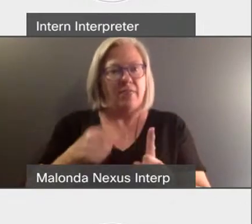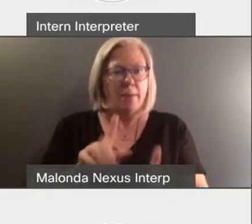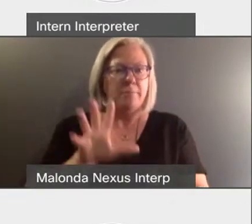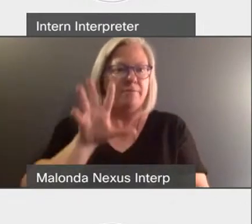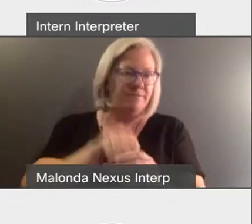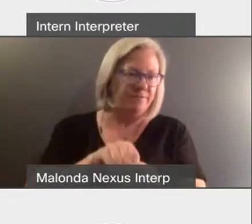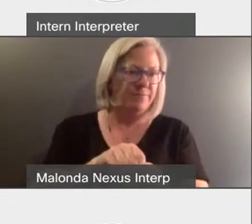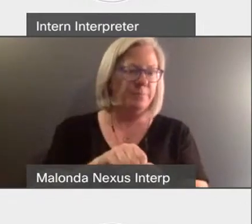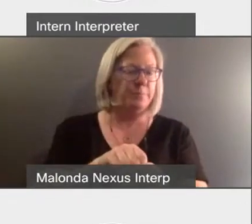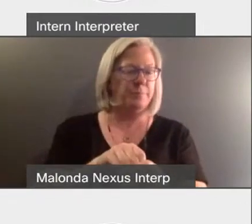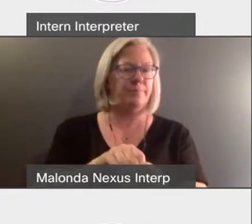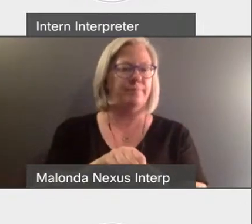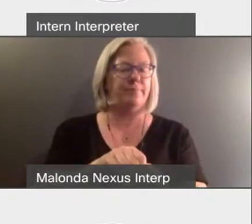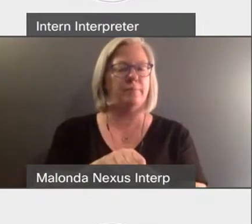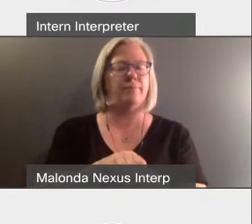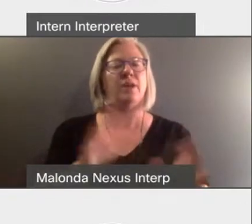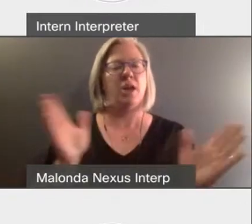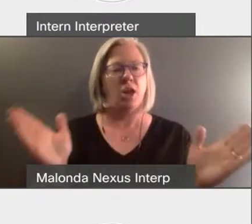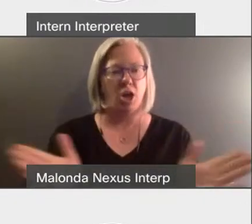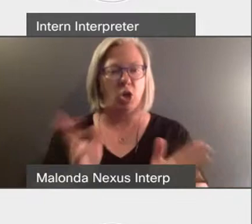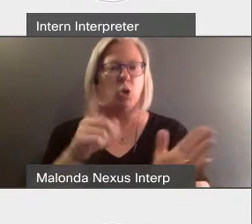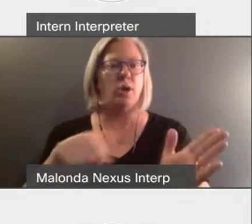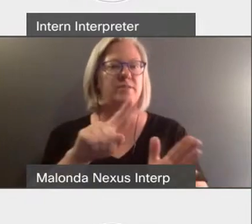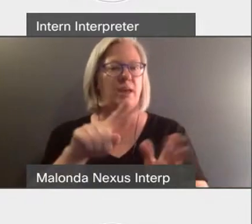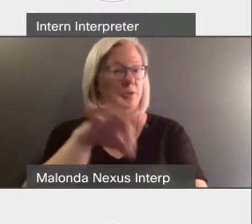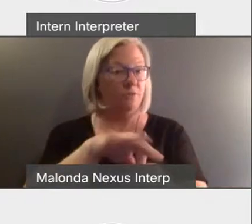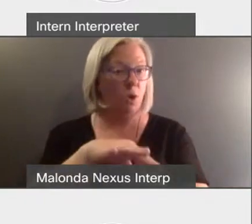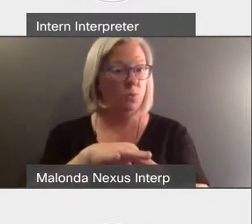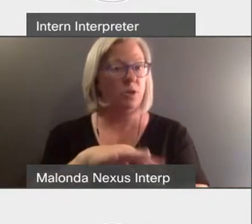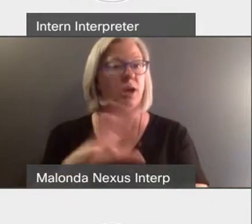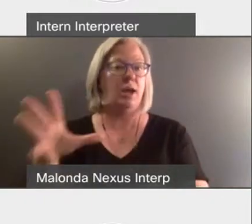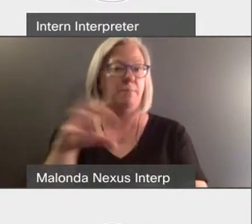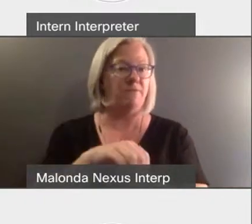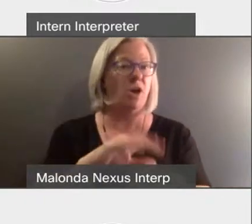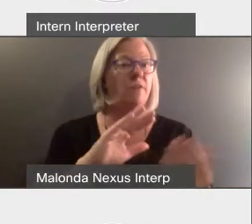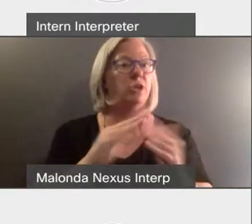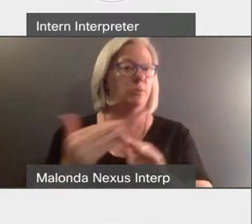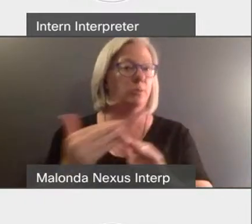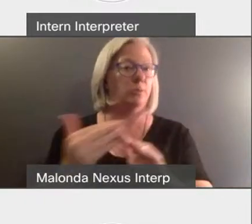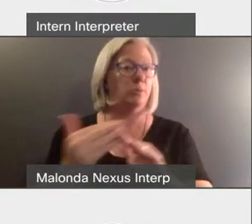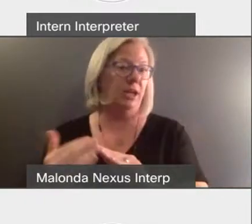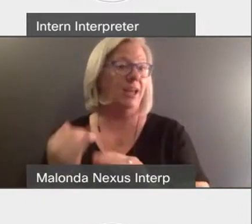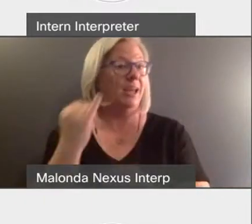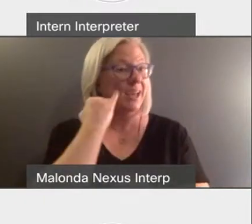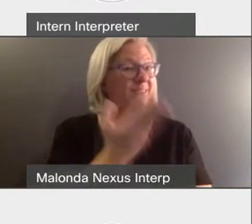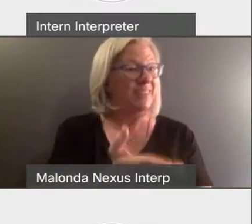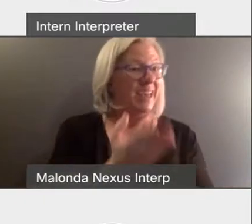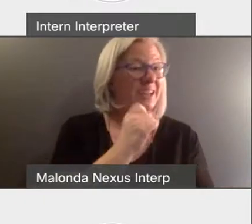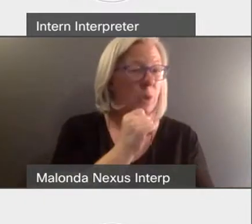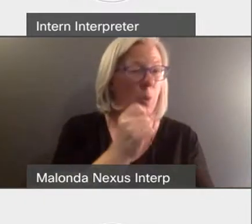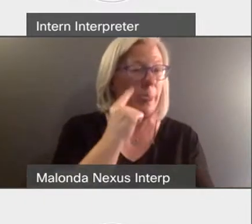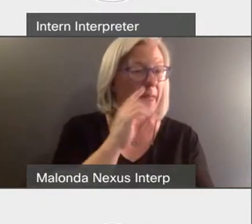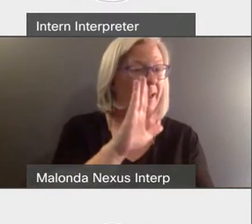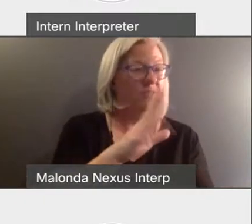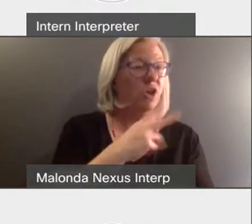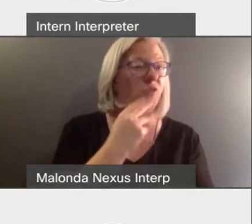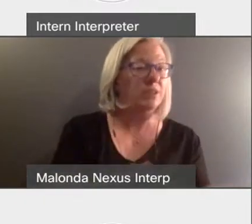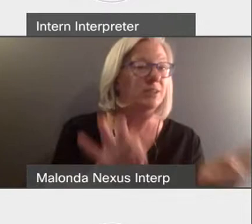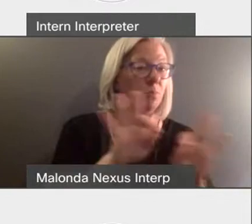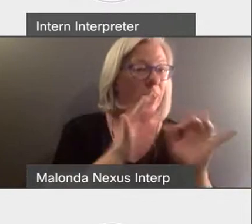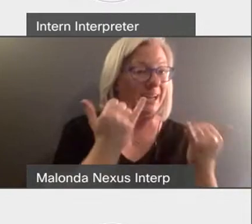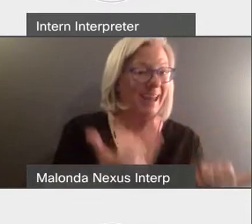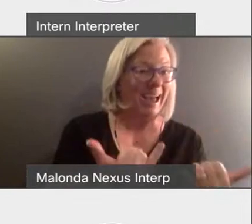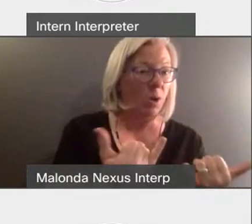engaged citizens and encourage them to vote and be involved in their community. And if they don't think that their voice matters right